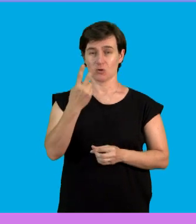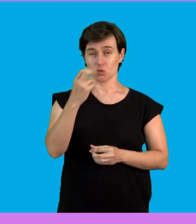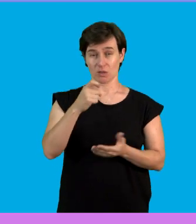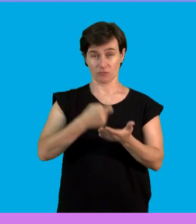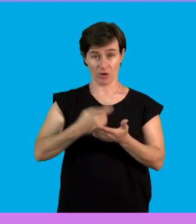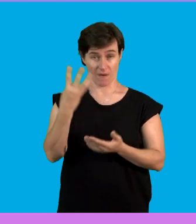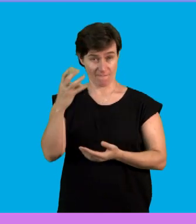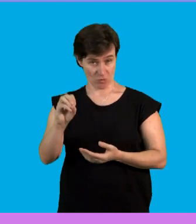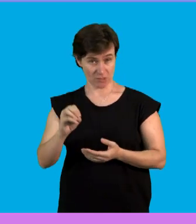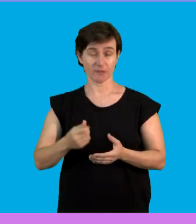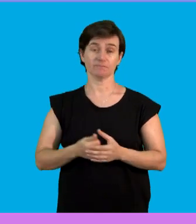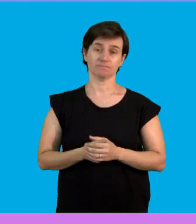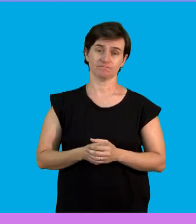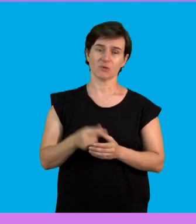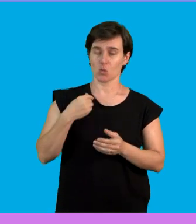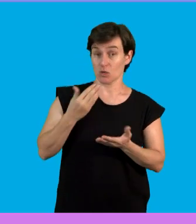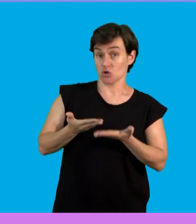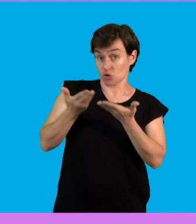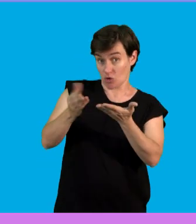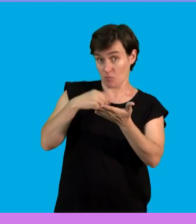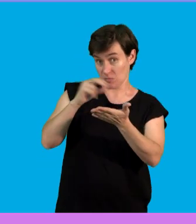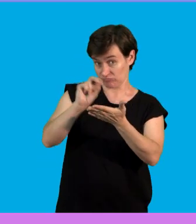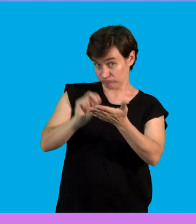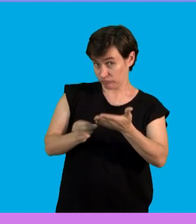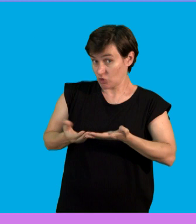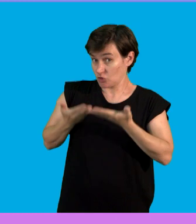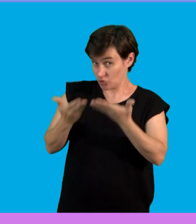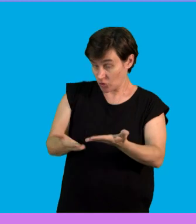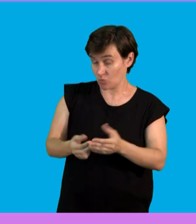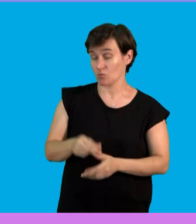is R20.40. So now we show the difference,